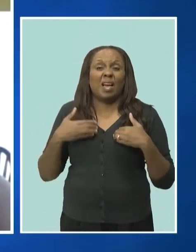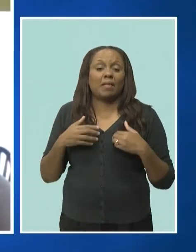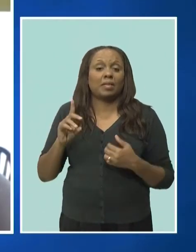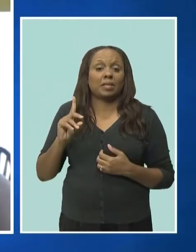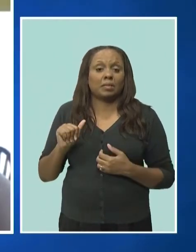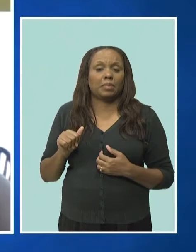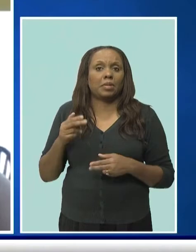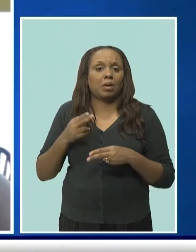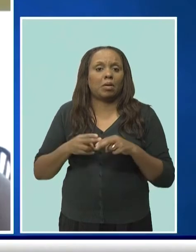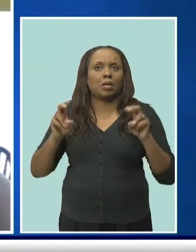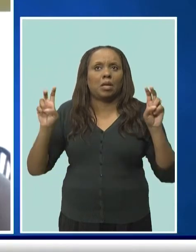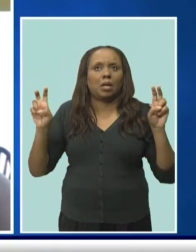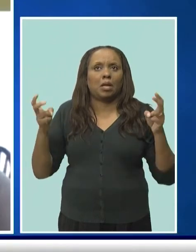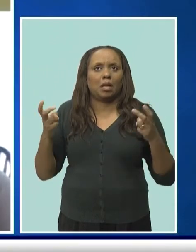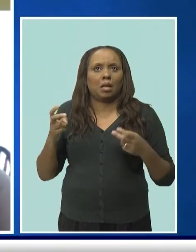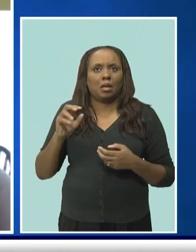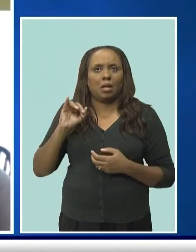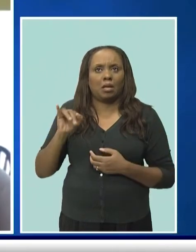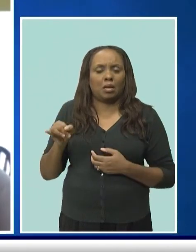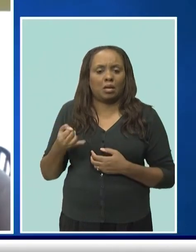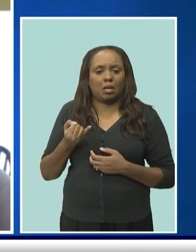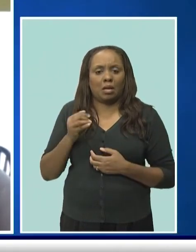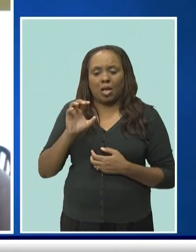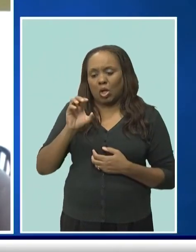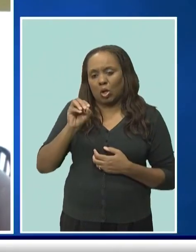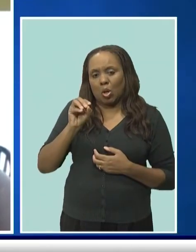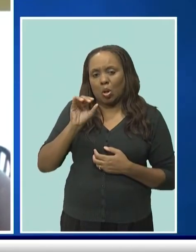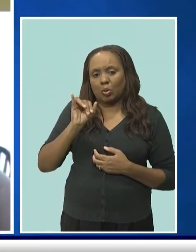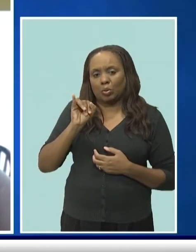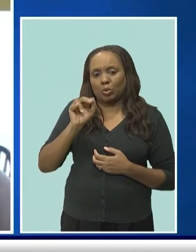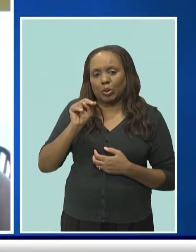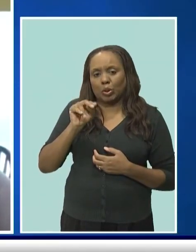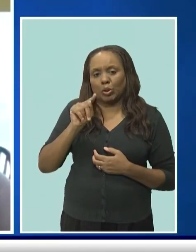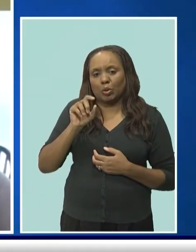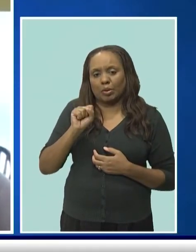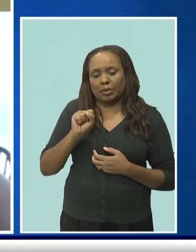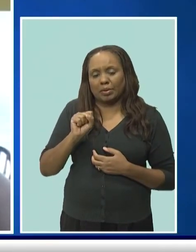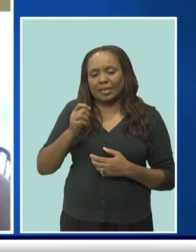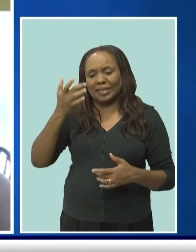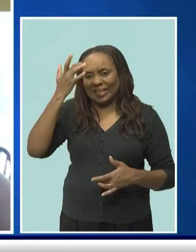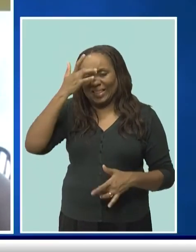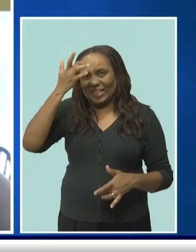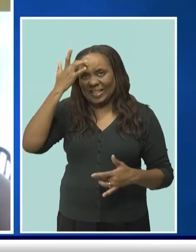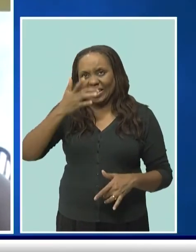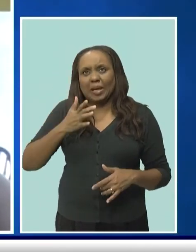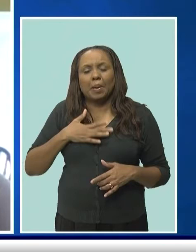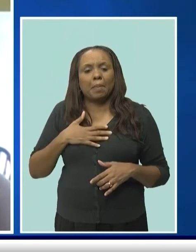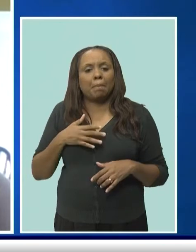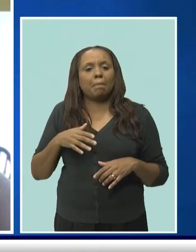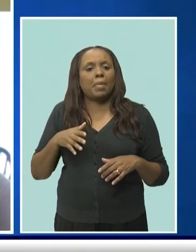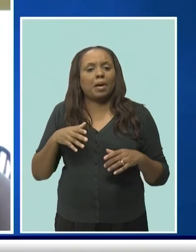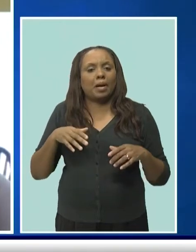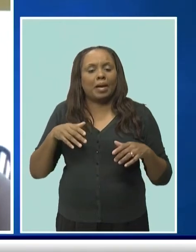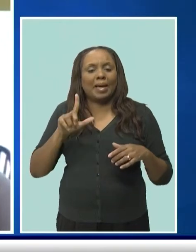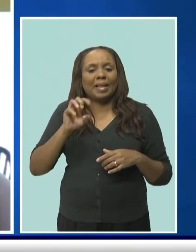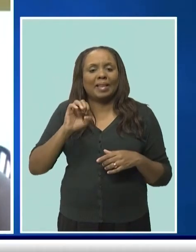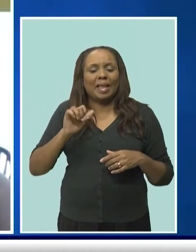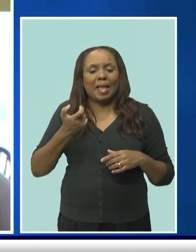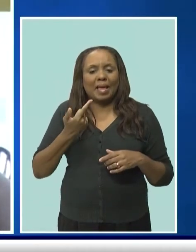disease. This is a problem with the joints, which is my legs is really bull, and I've been in a lot of